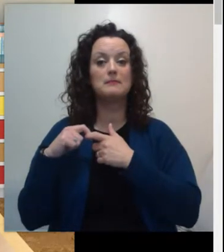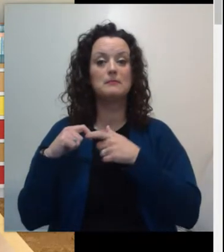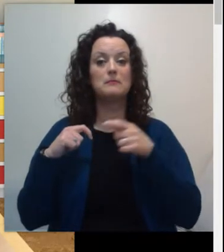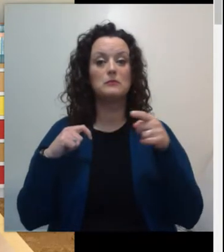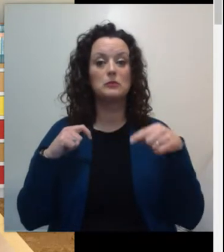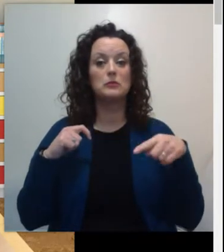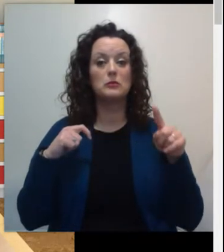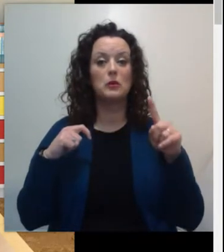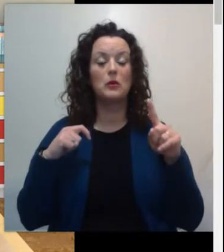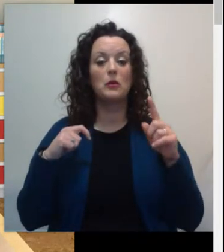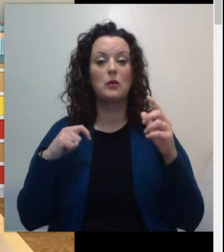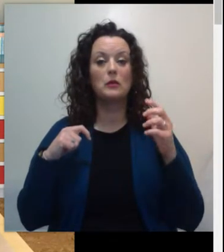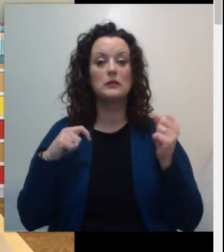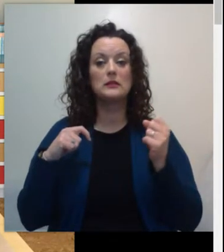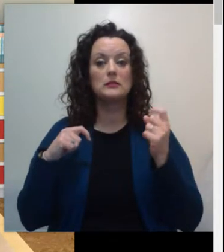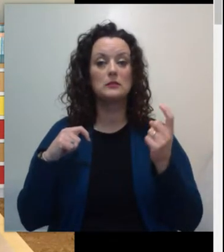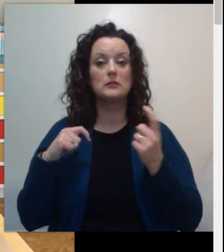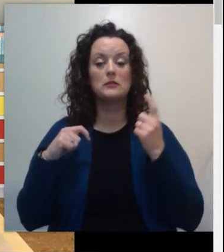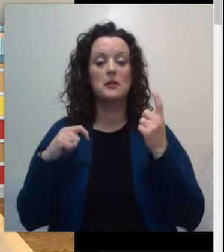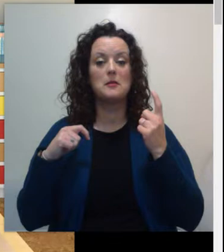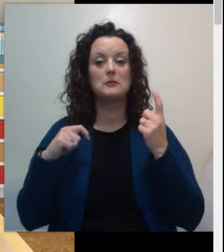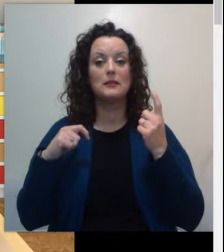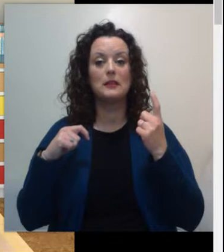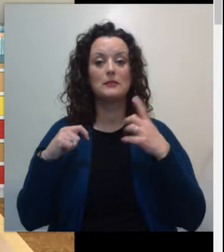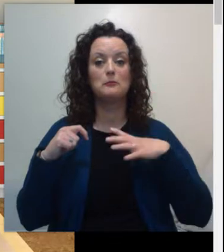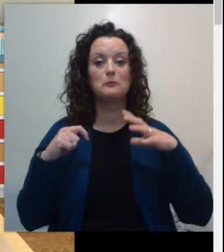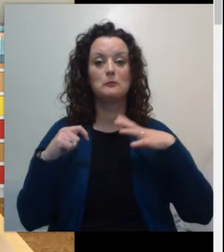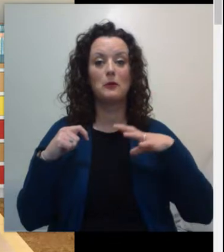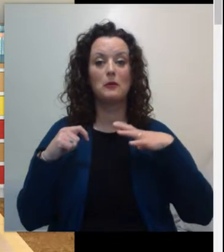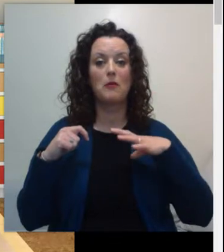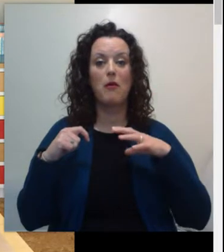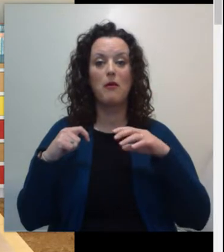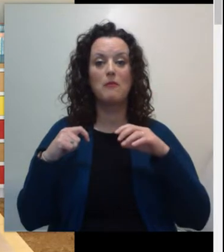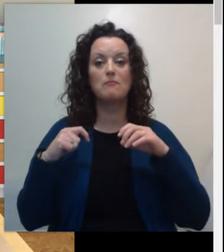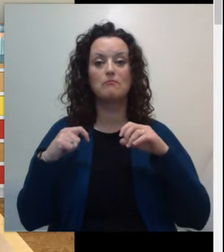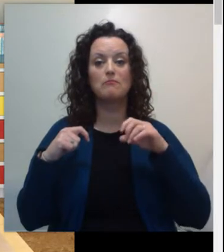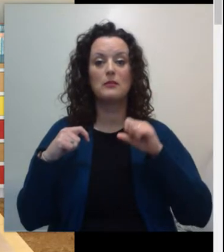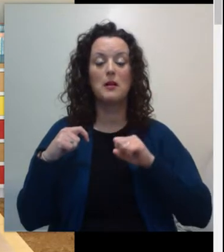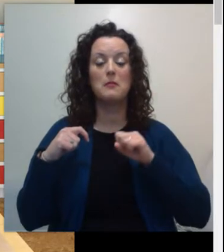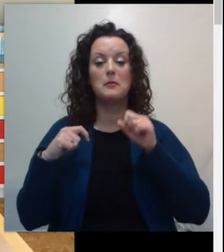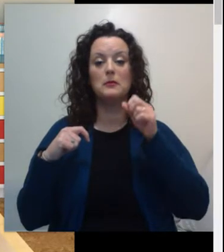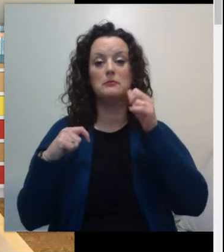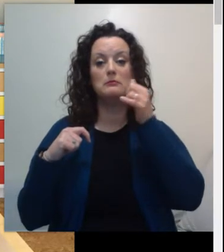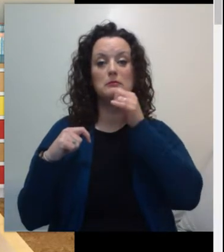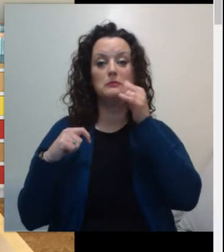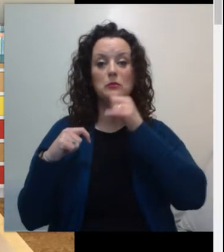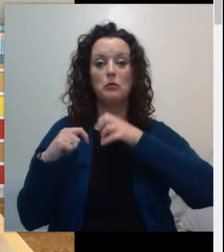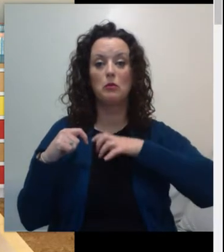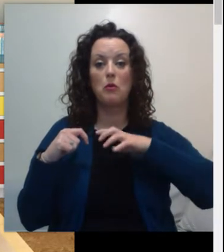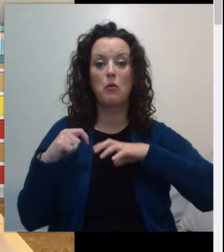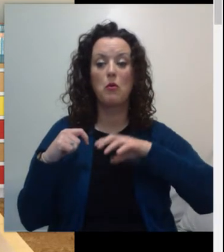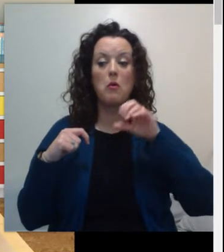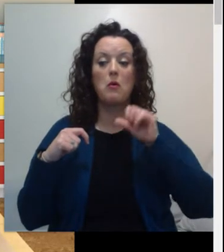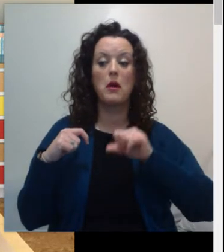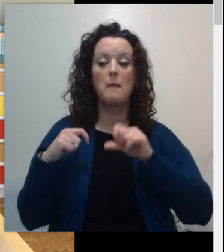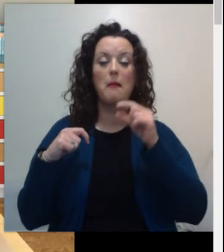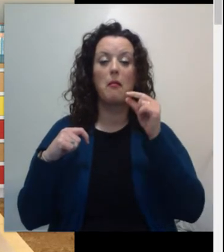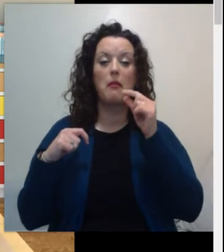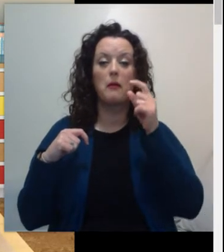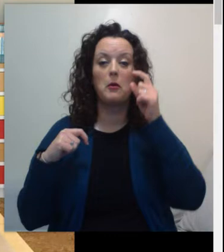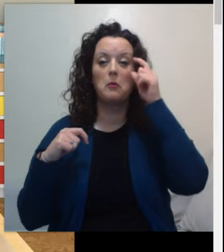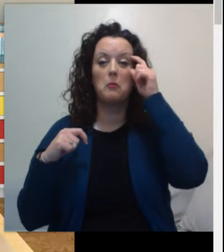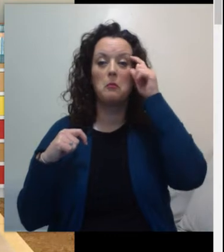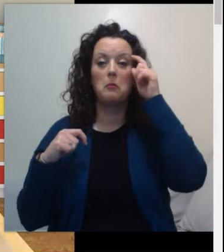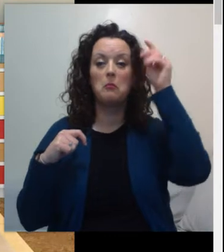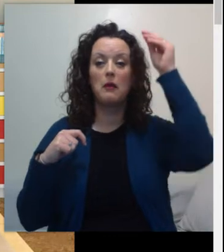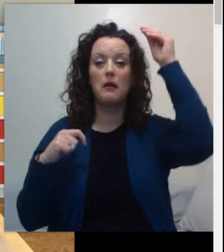go out and get something to go get dressed in. It could be something silly. It could be a little thing. It could be a